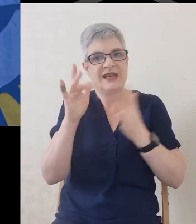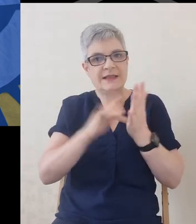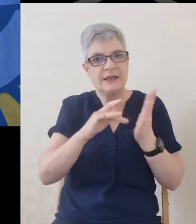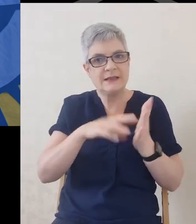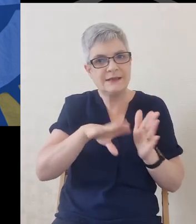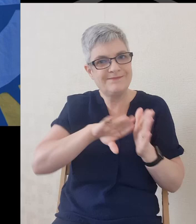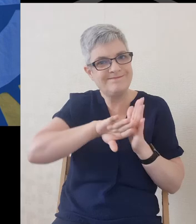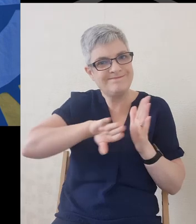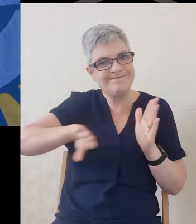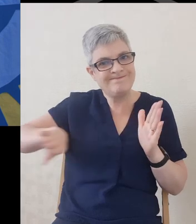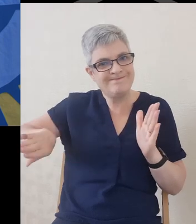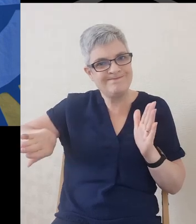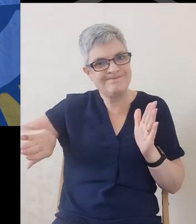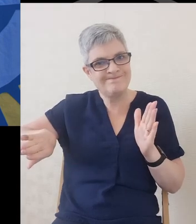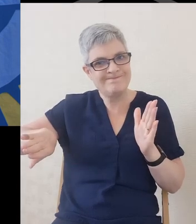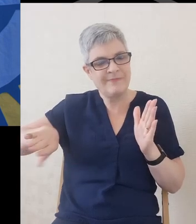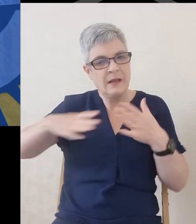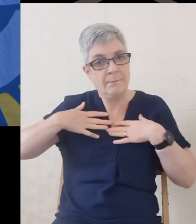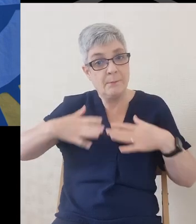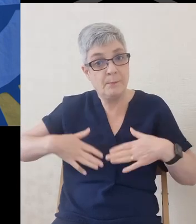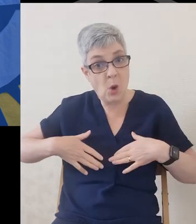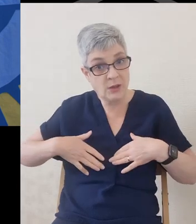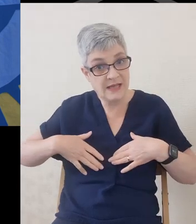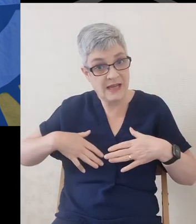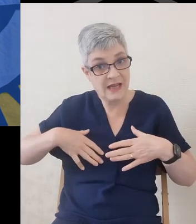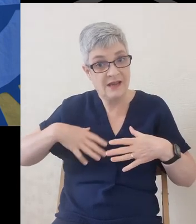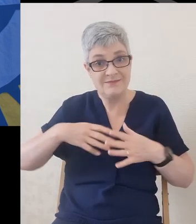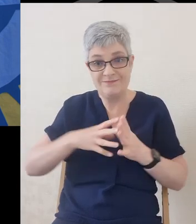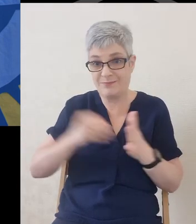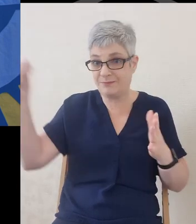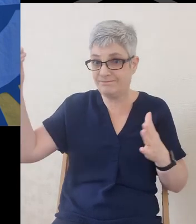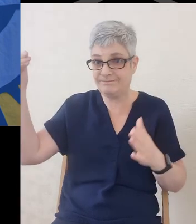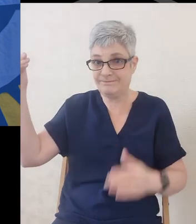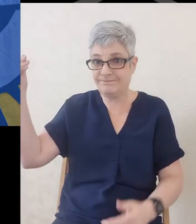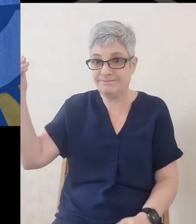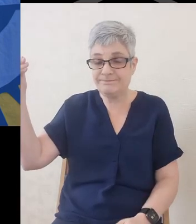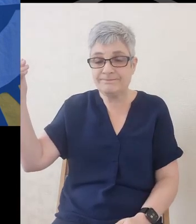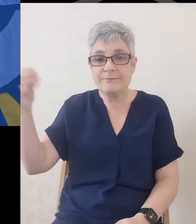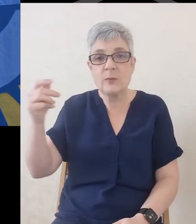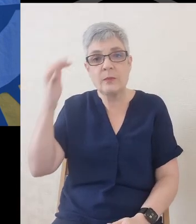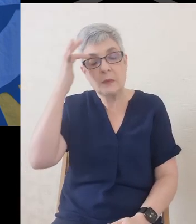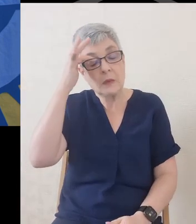the disciples. Here is Jesus' bodily form being removed.